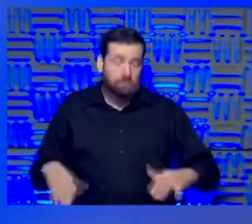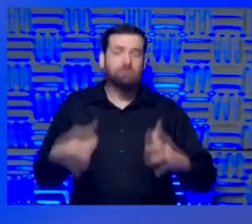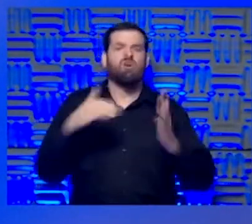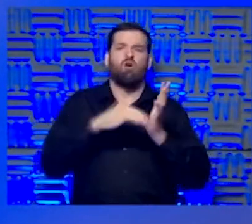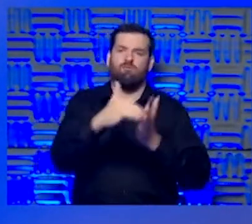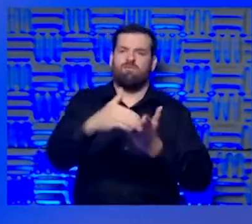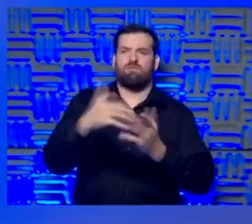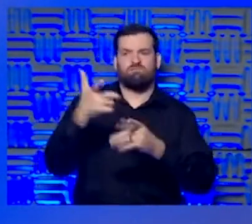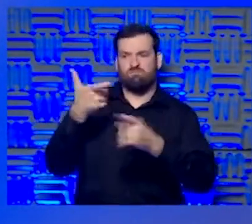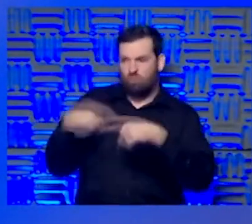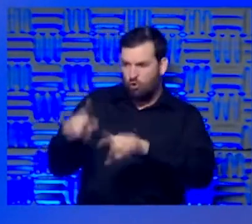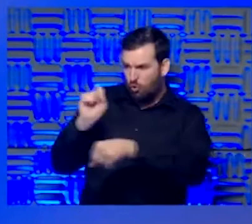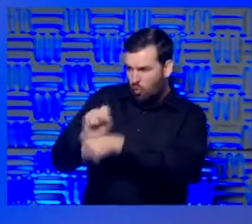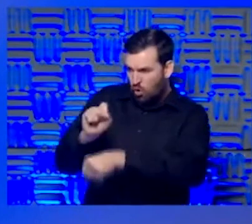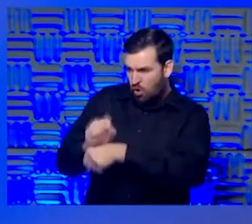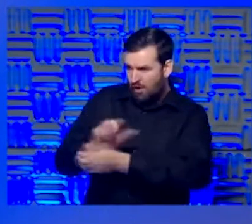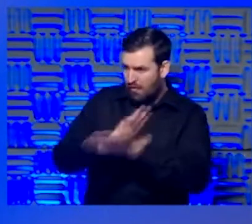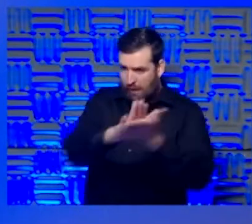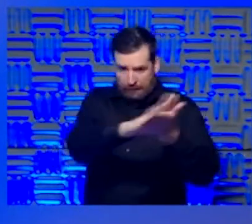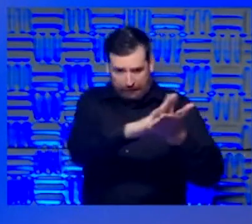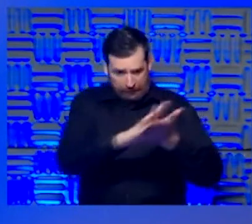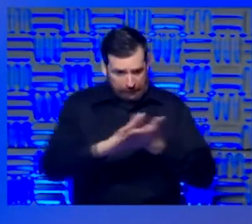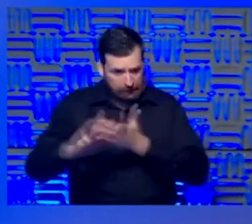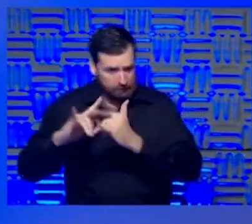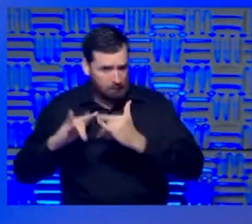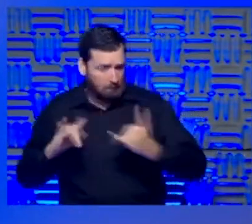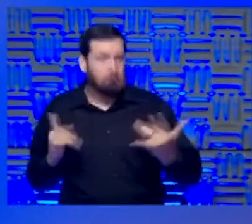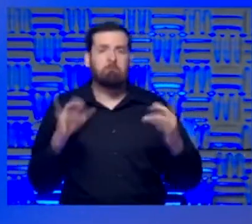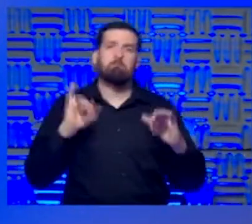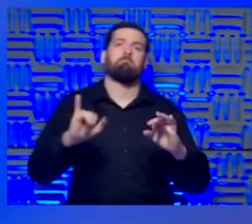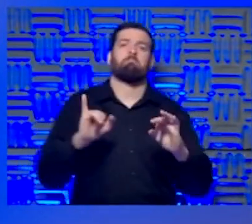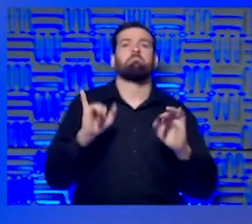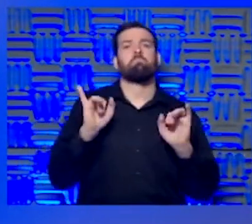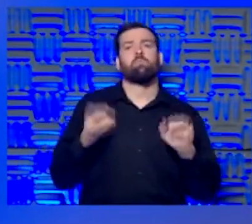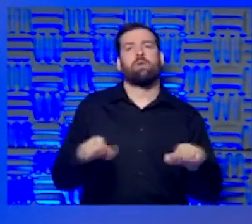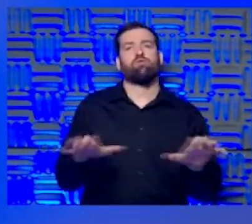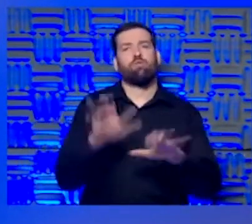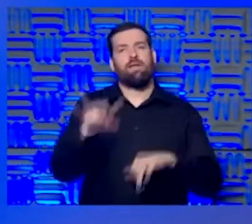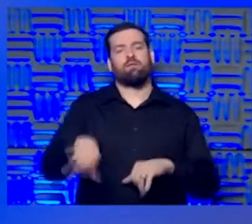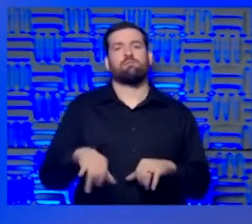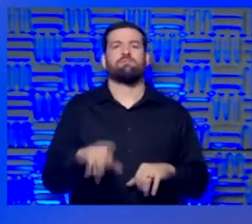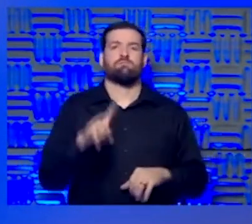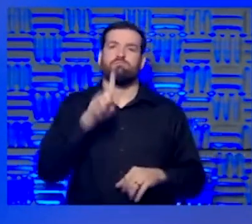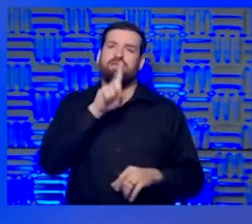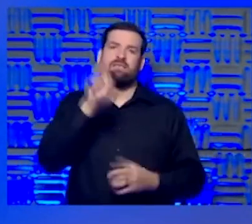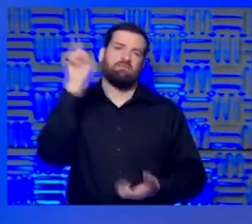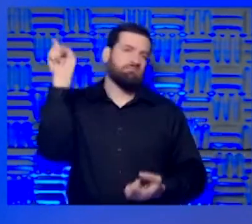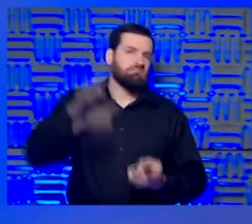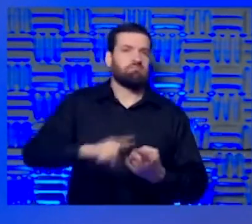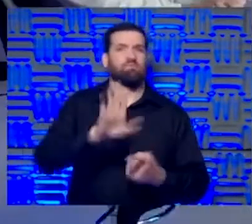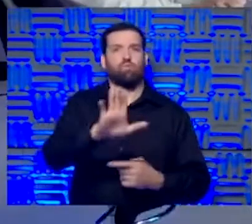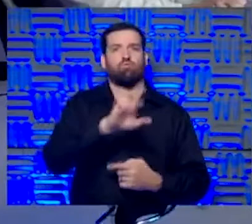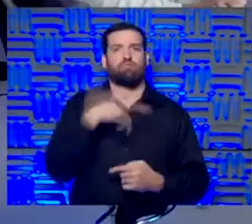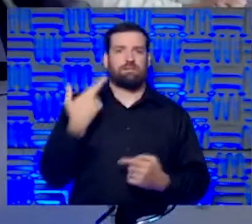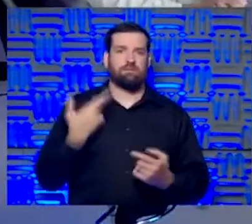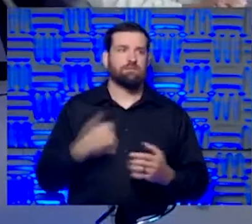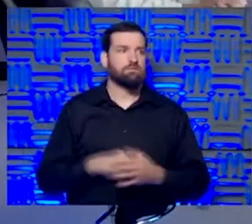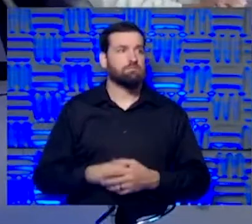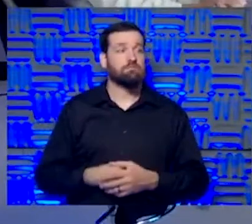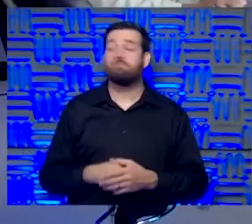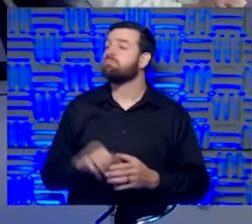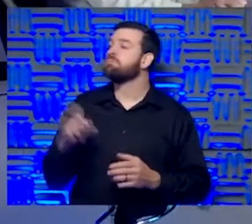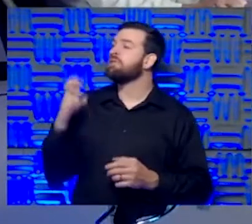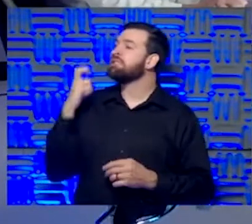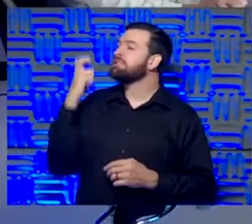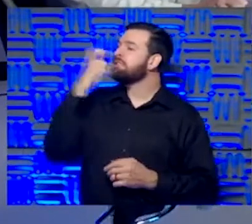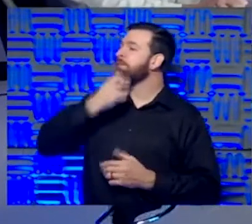they're at work. That's another important thing to do. And those are things that you can do, and I think really cut down on your risk by doing those. Okay. Speech